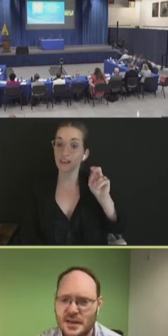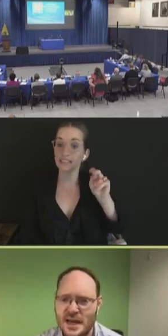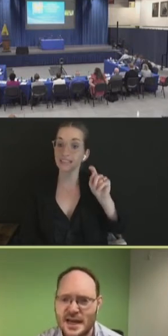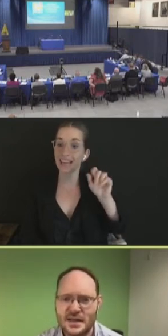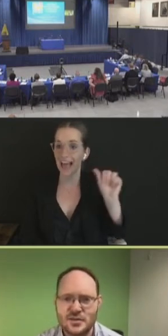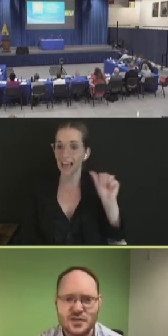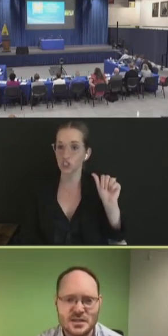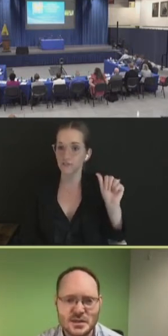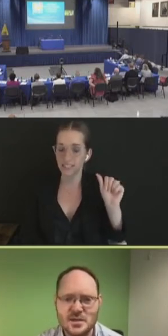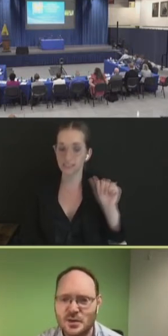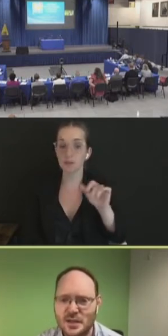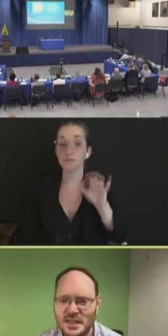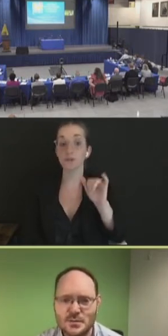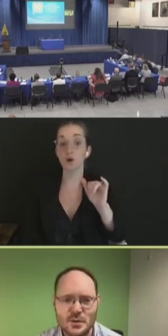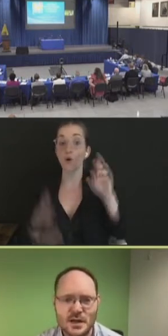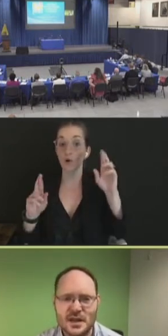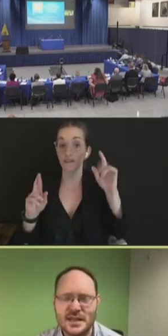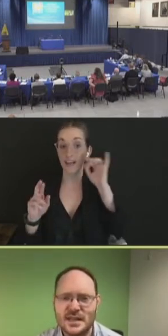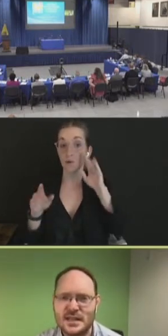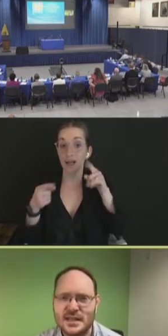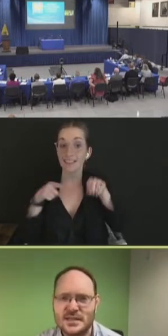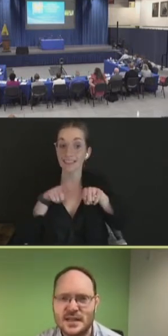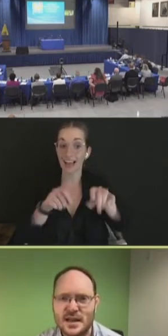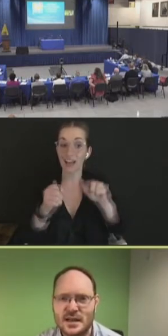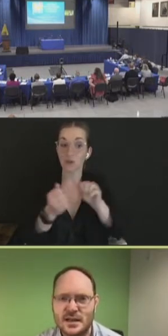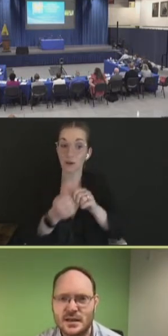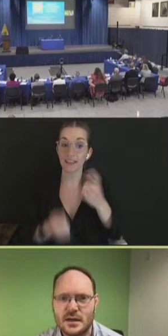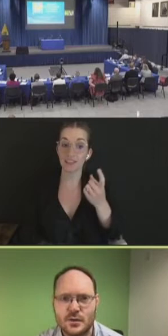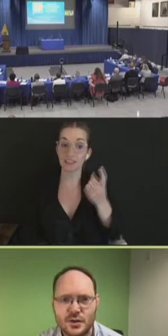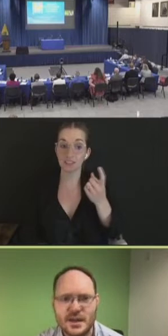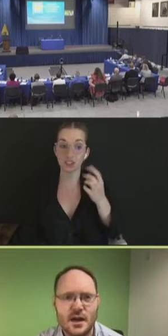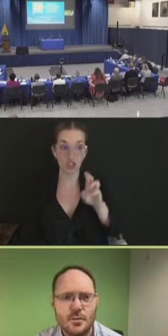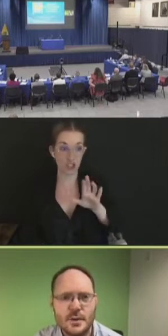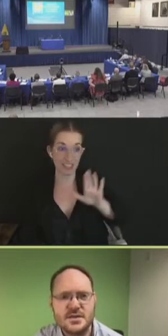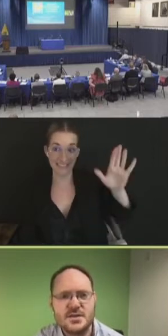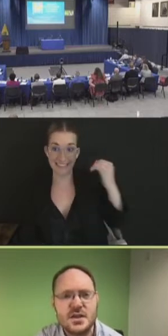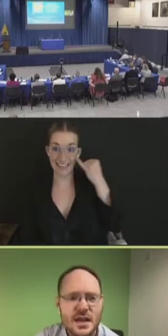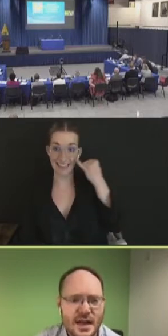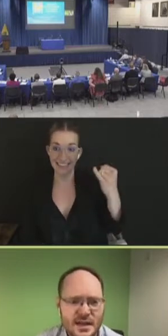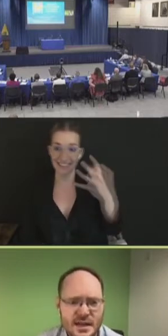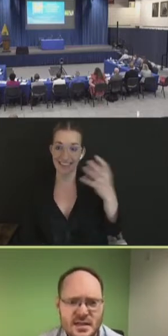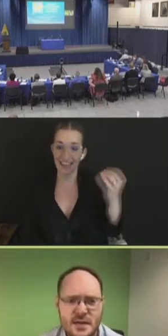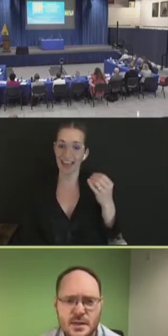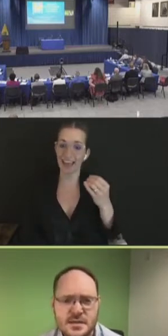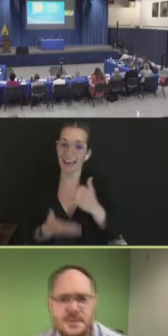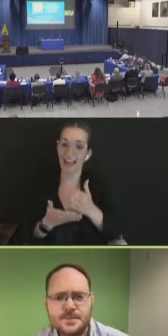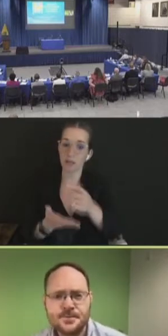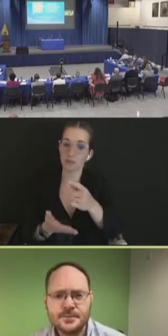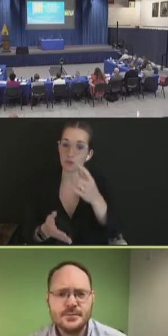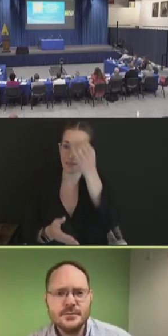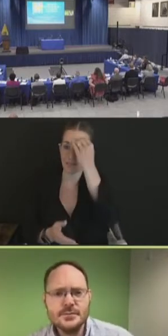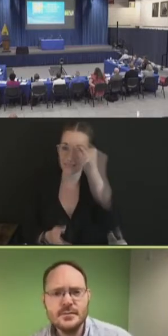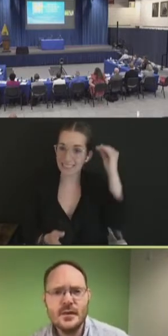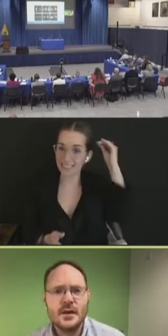of trying to be simple and keep to an idea that's a good take-home message. Next slide, please.